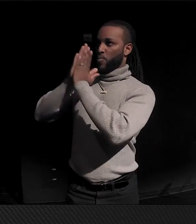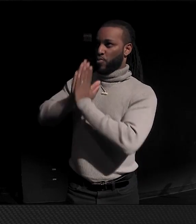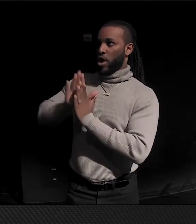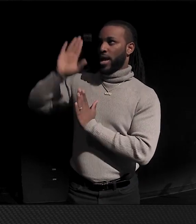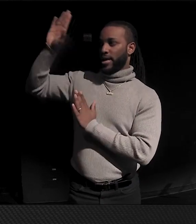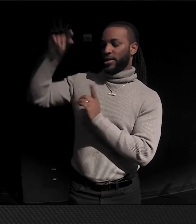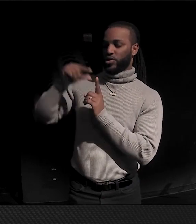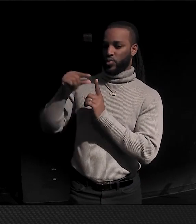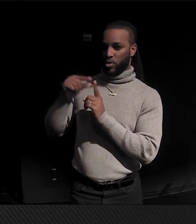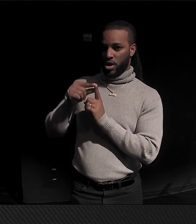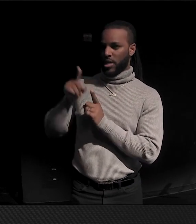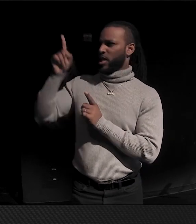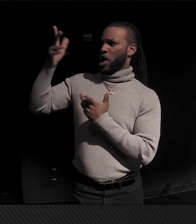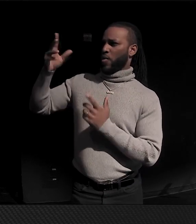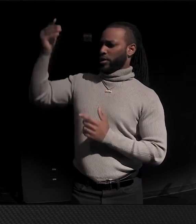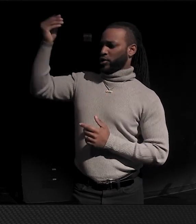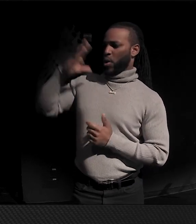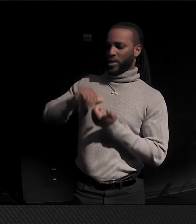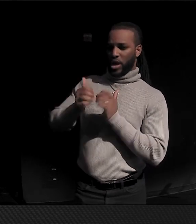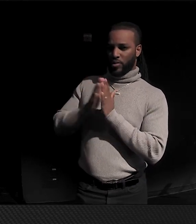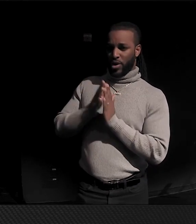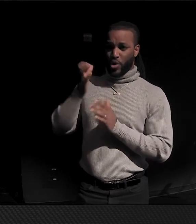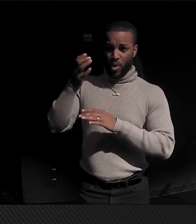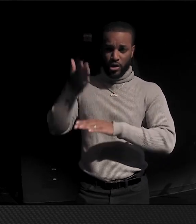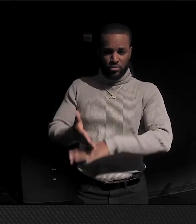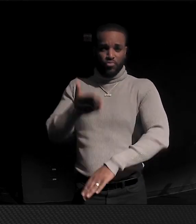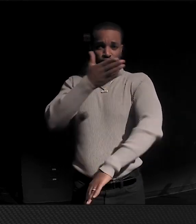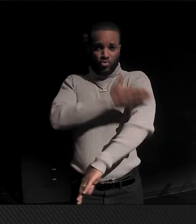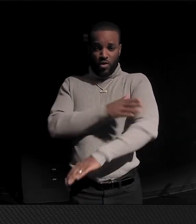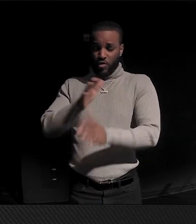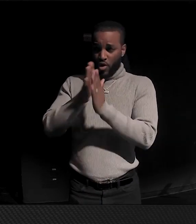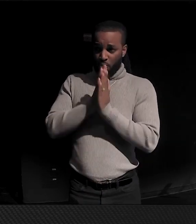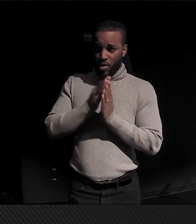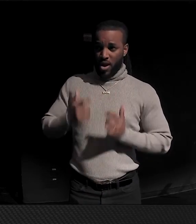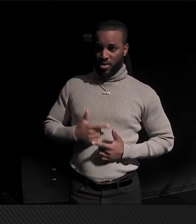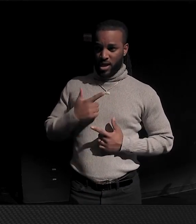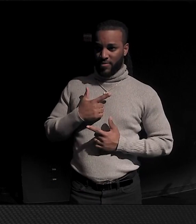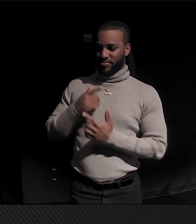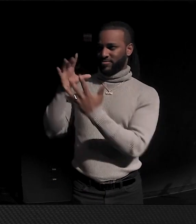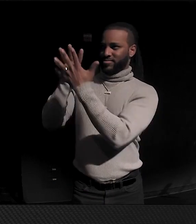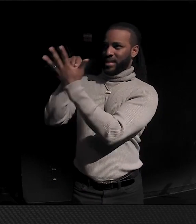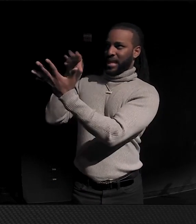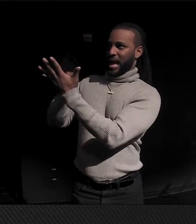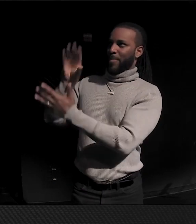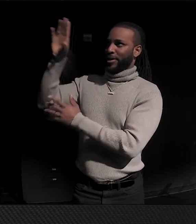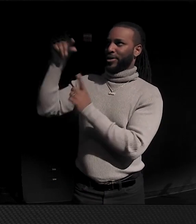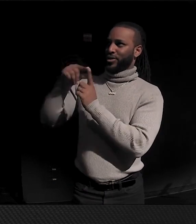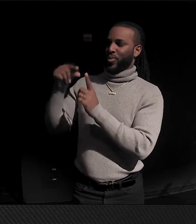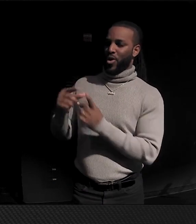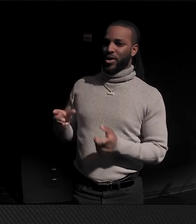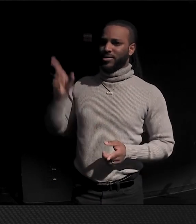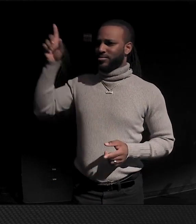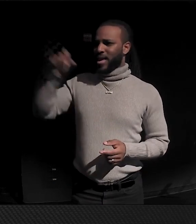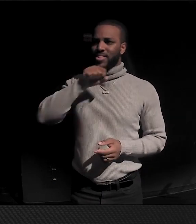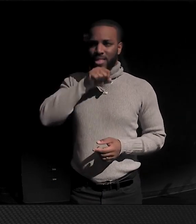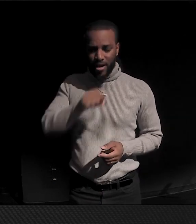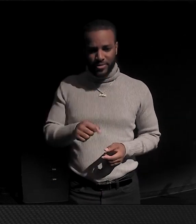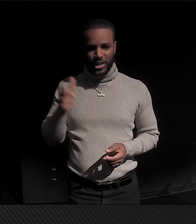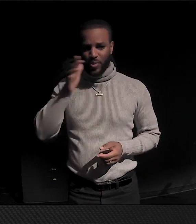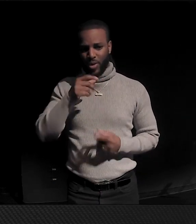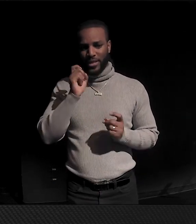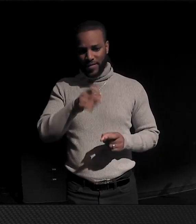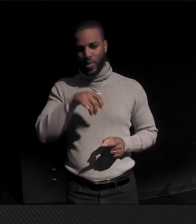word back to him. You want to increase your prayer life, pray his word back to him. He loves that. He'll give you a yes almost every